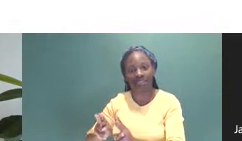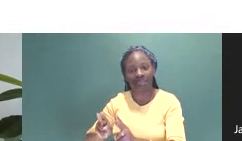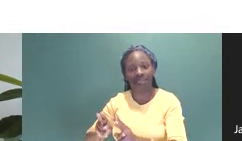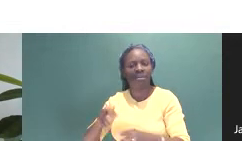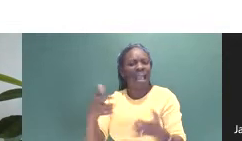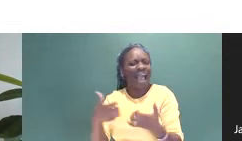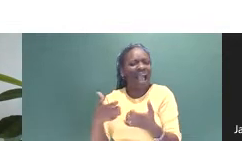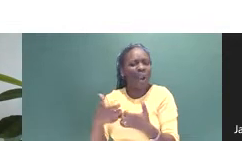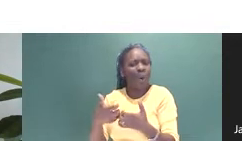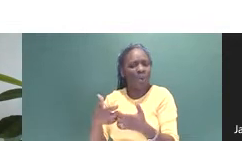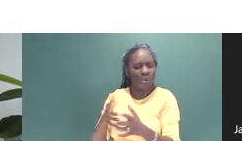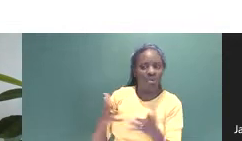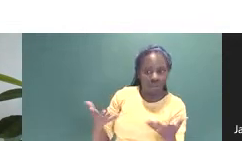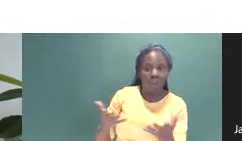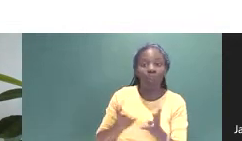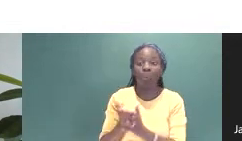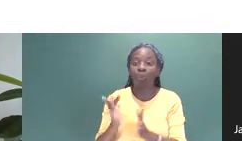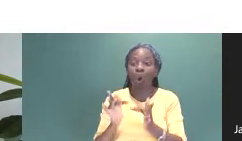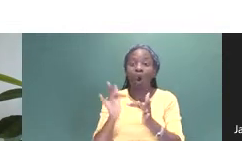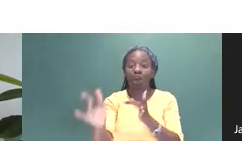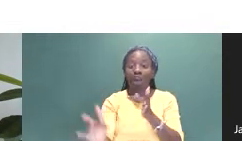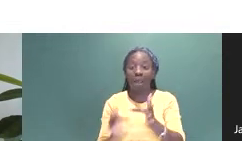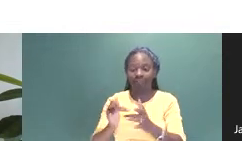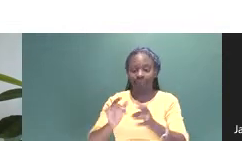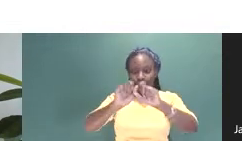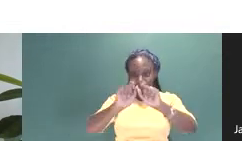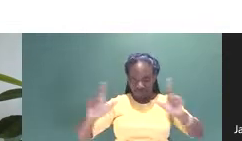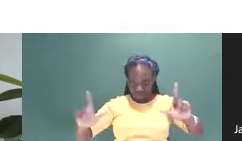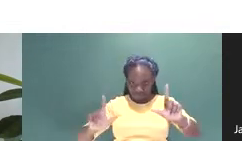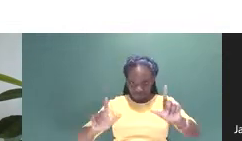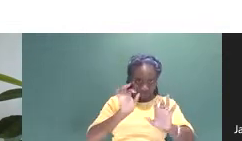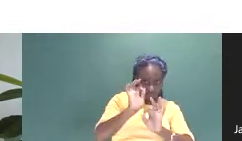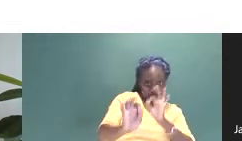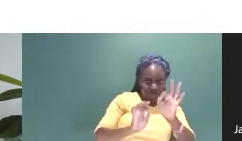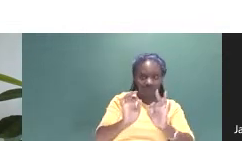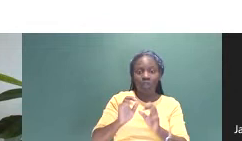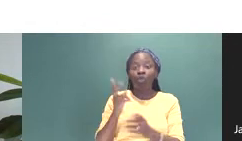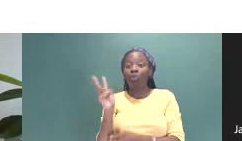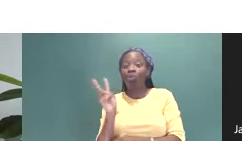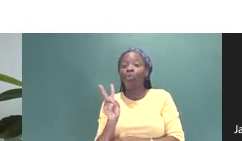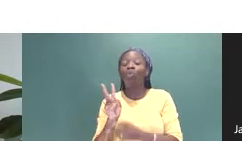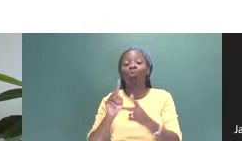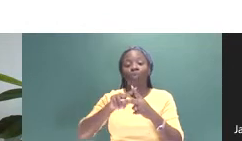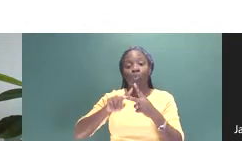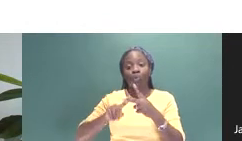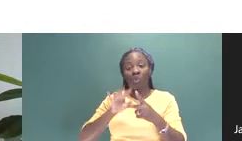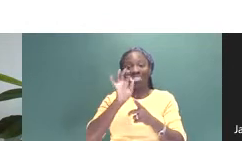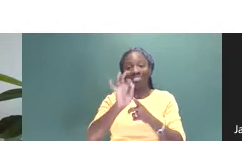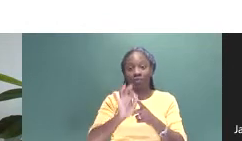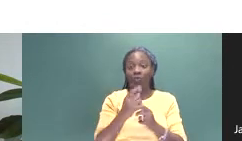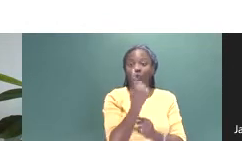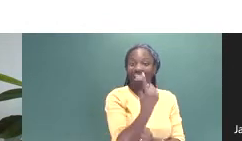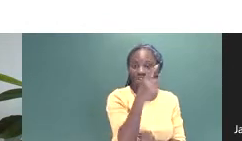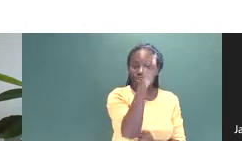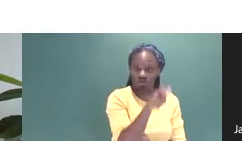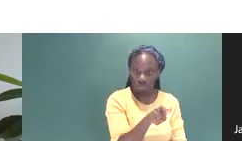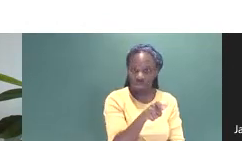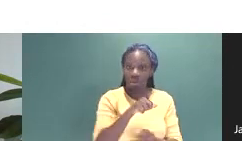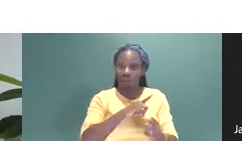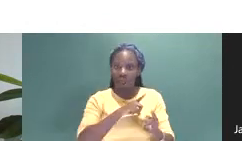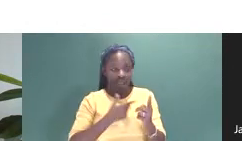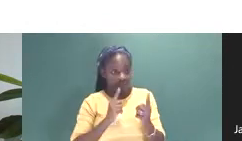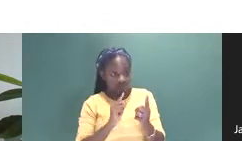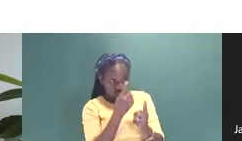them online, and we did 2 interviews per participant because we wanted to see how things might be